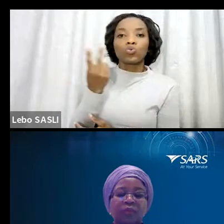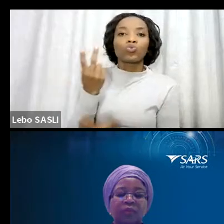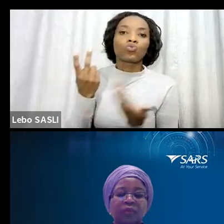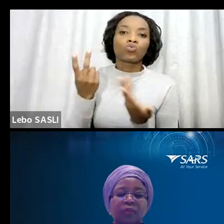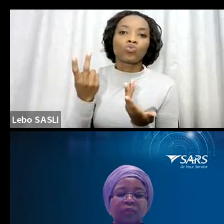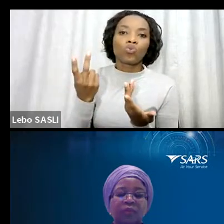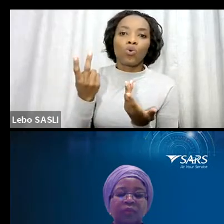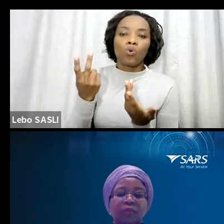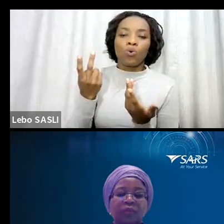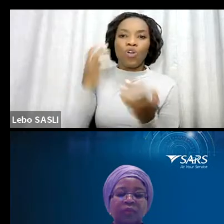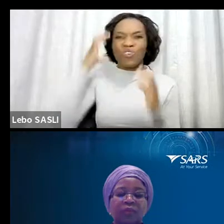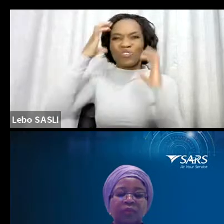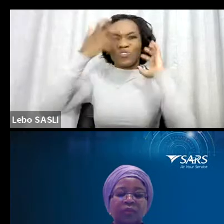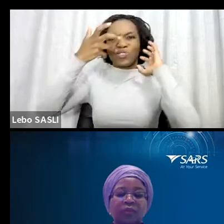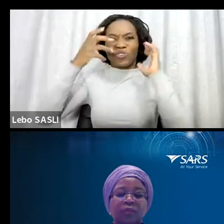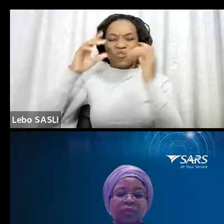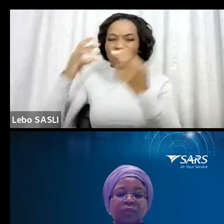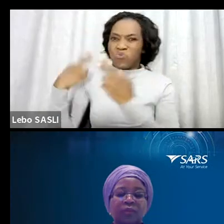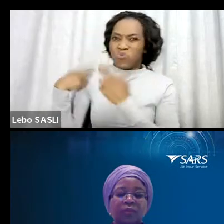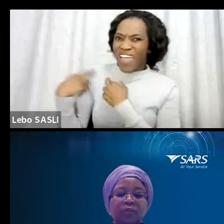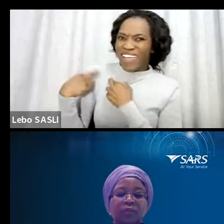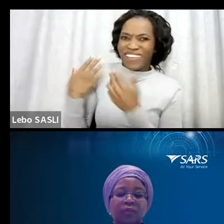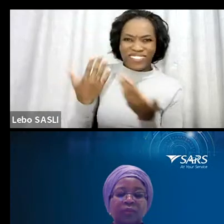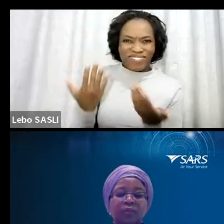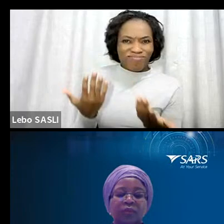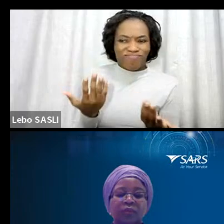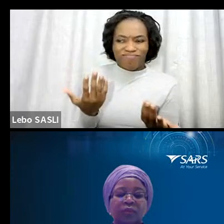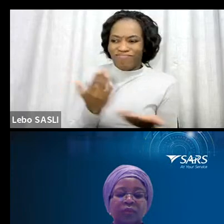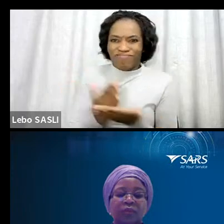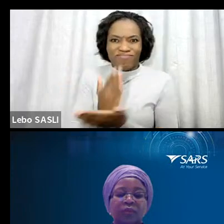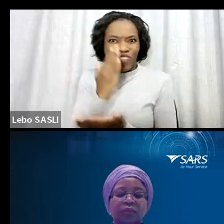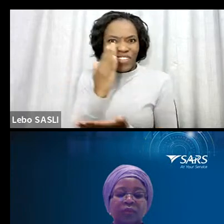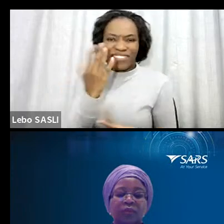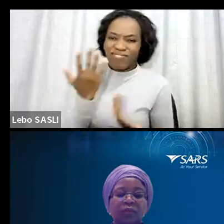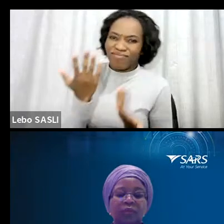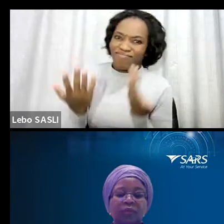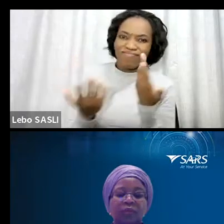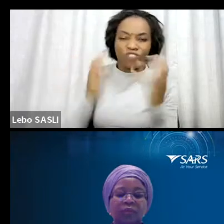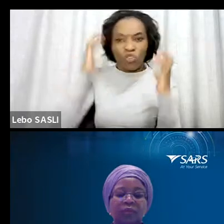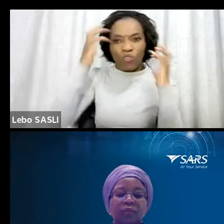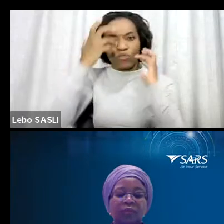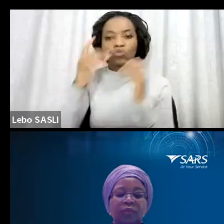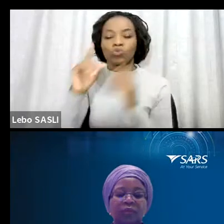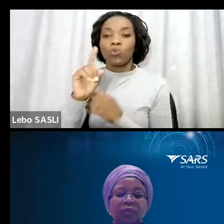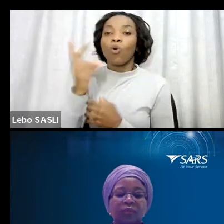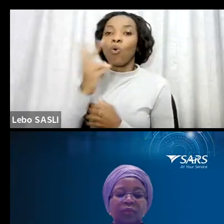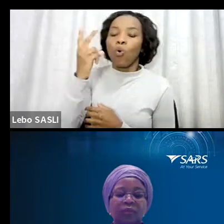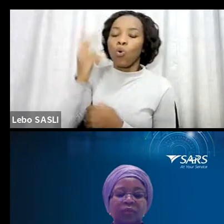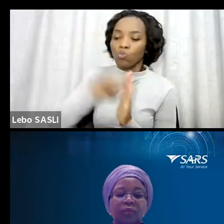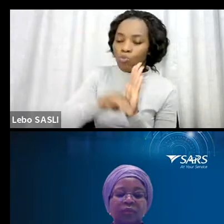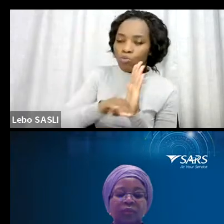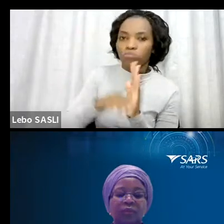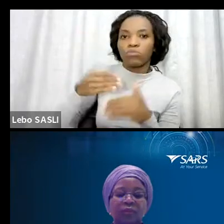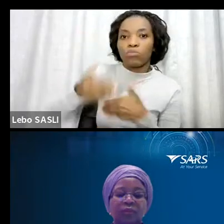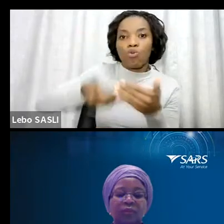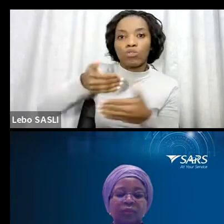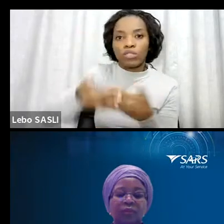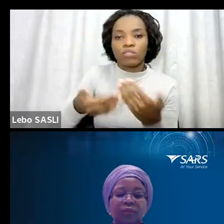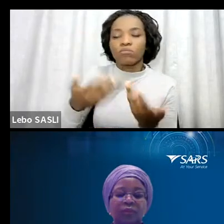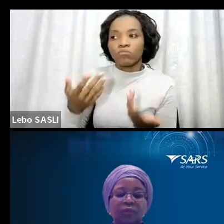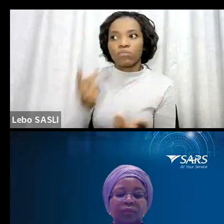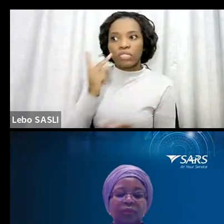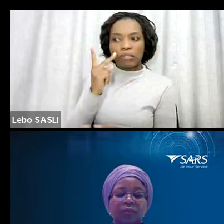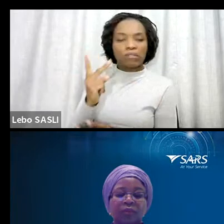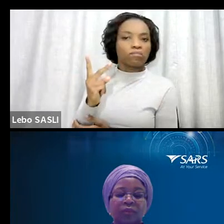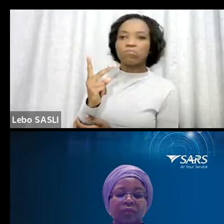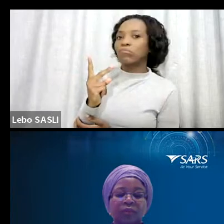and the obligations, and all matters pertaining to the processes which you believe that have compromised or they